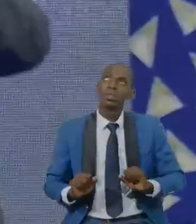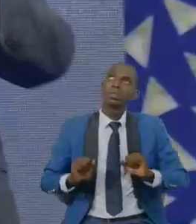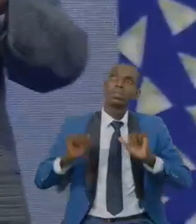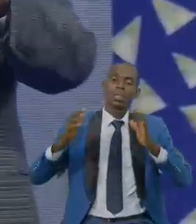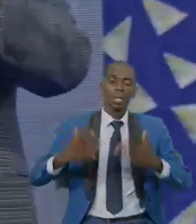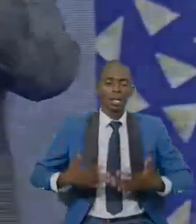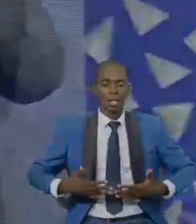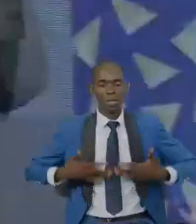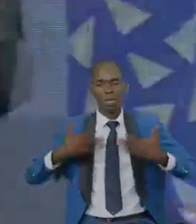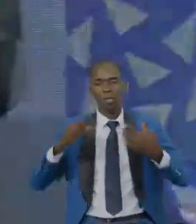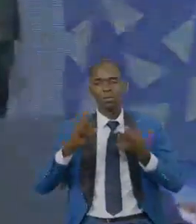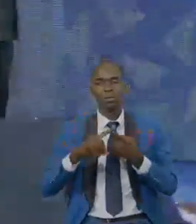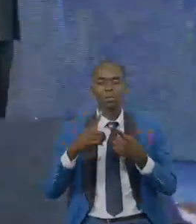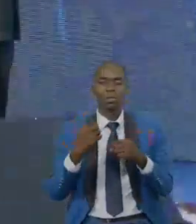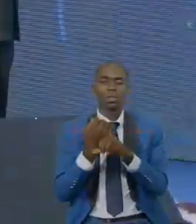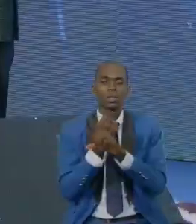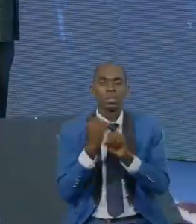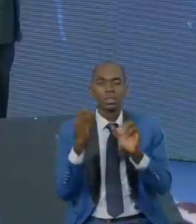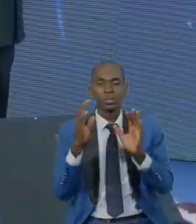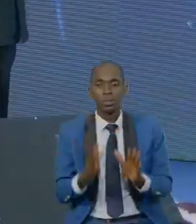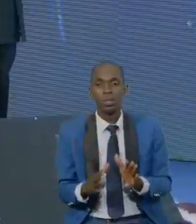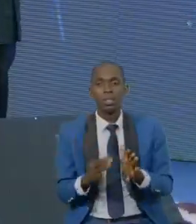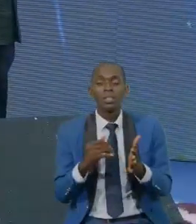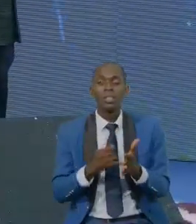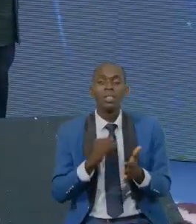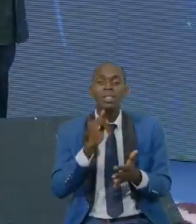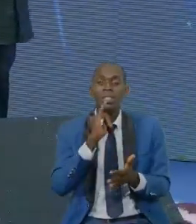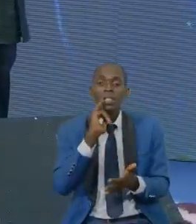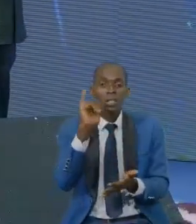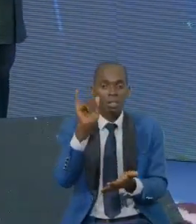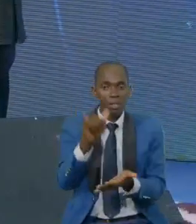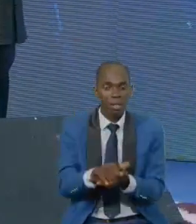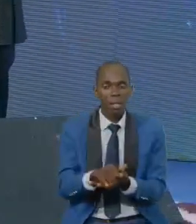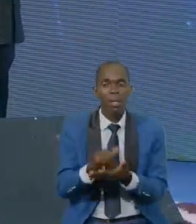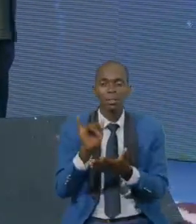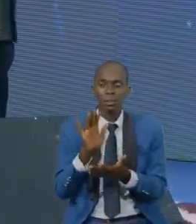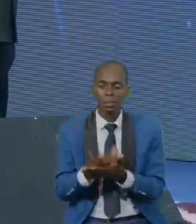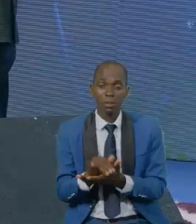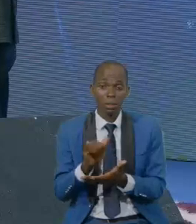Savior. It is that brings the pardon.